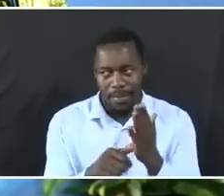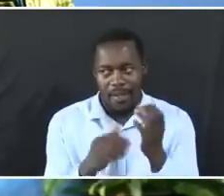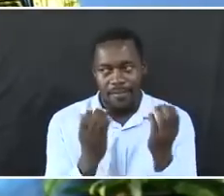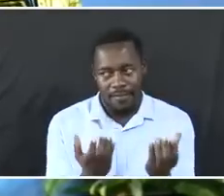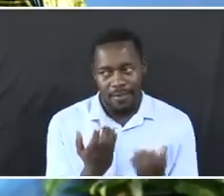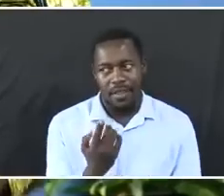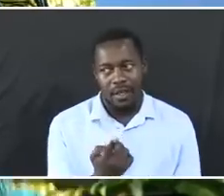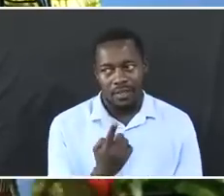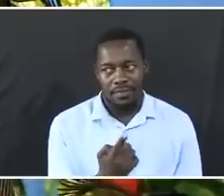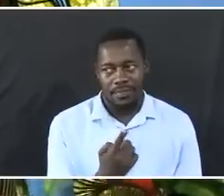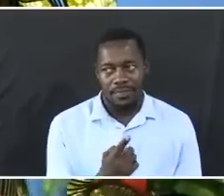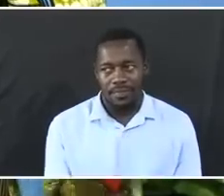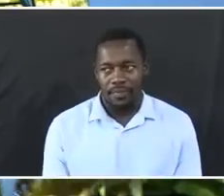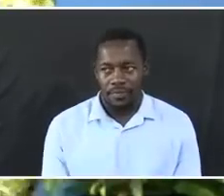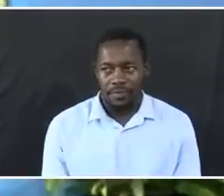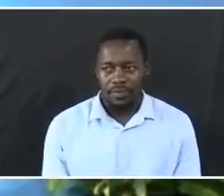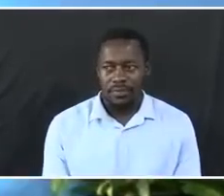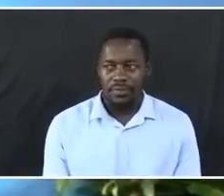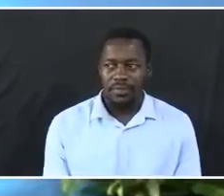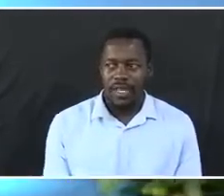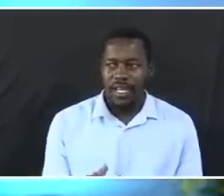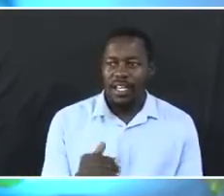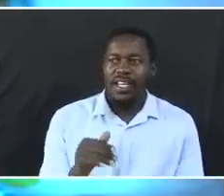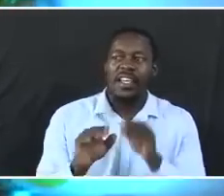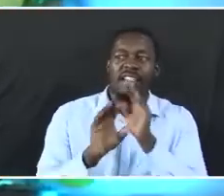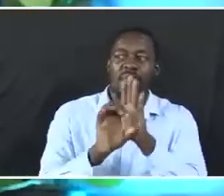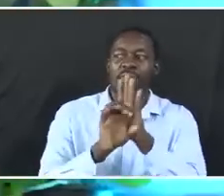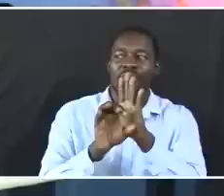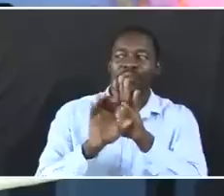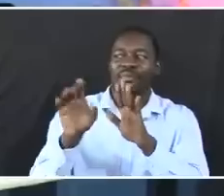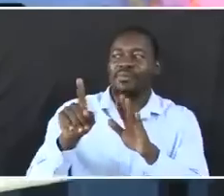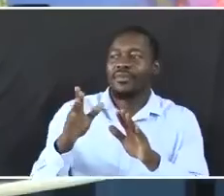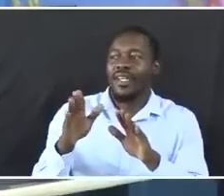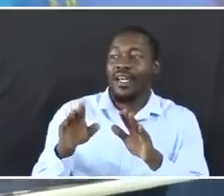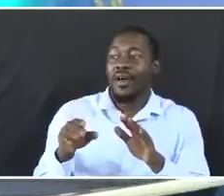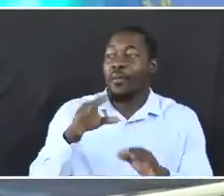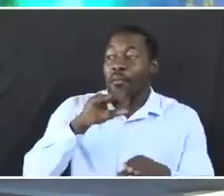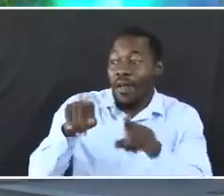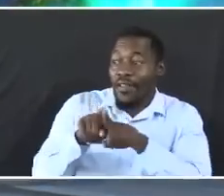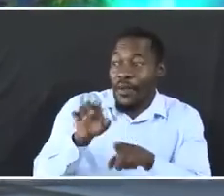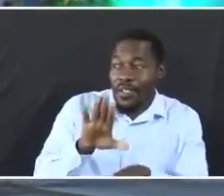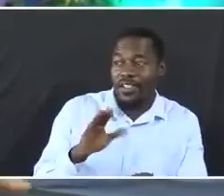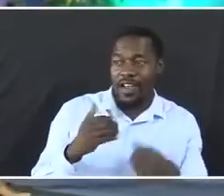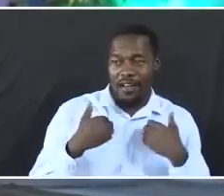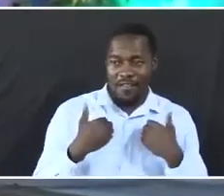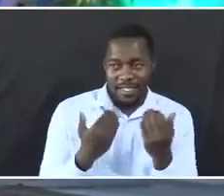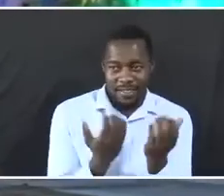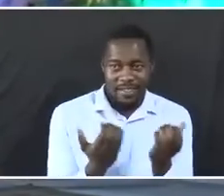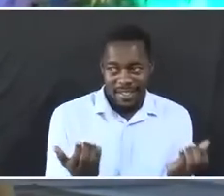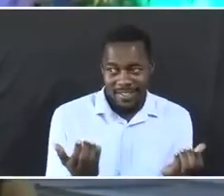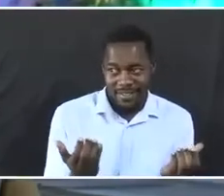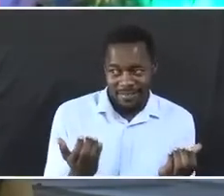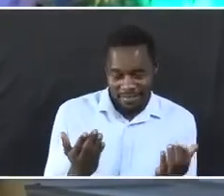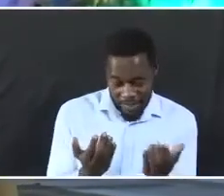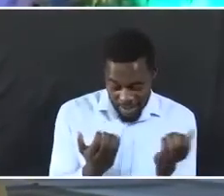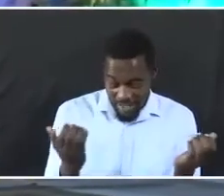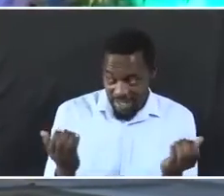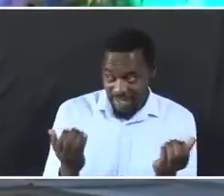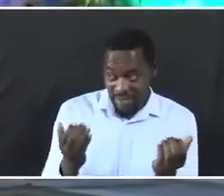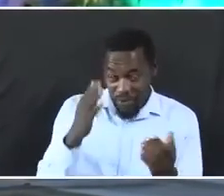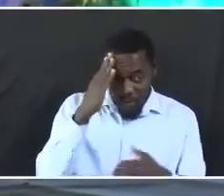How do you want to confuse your children that the man they call uncle today has become what? Daddy.